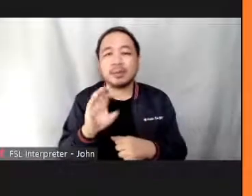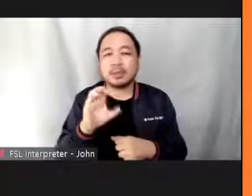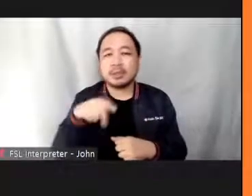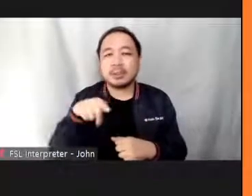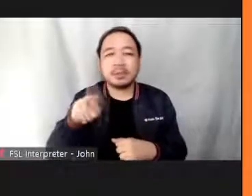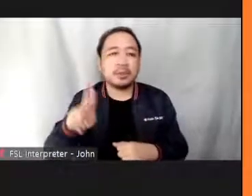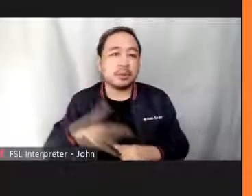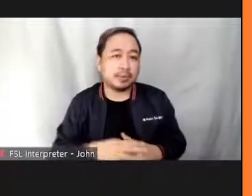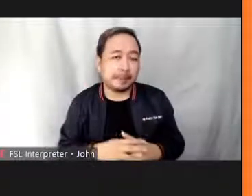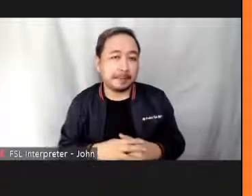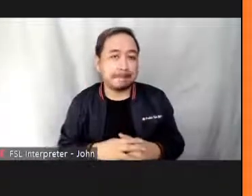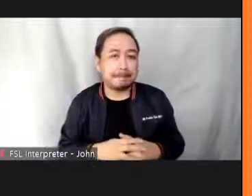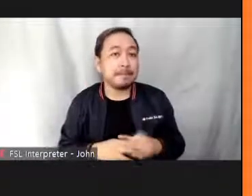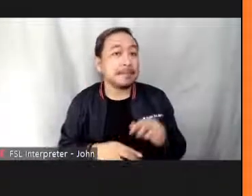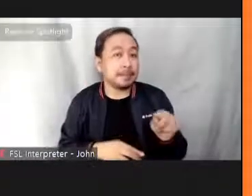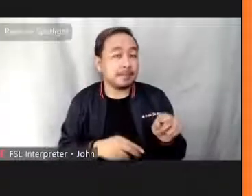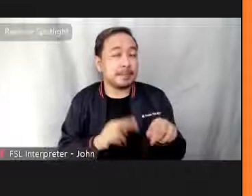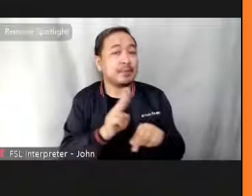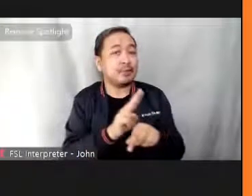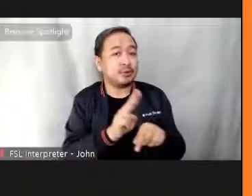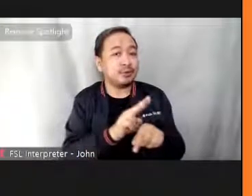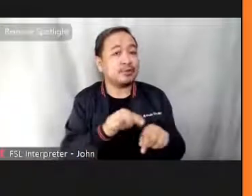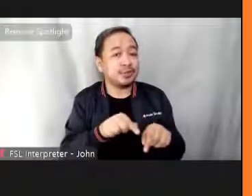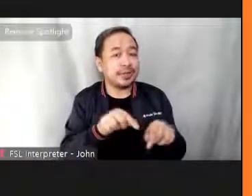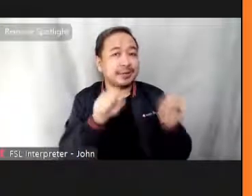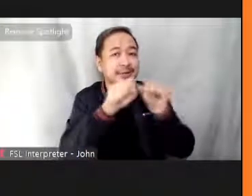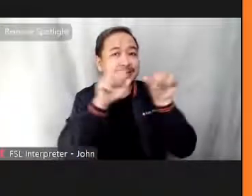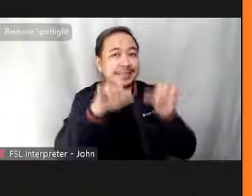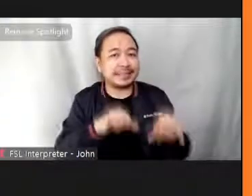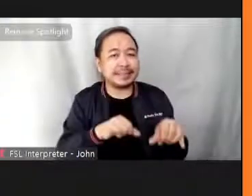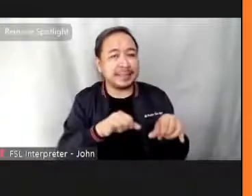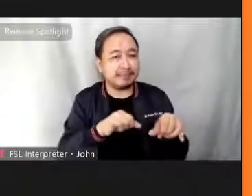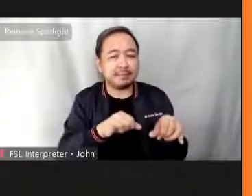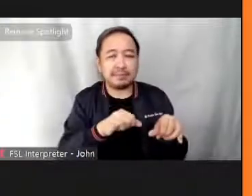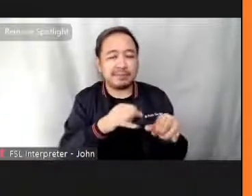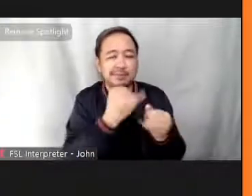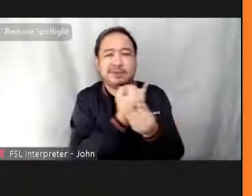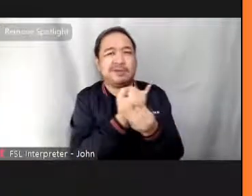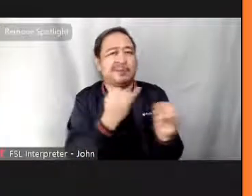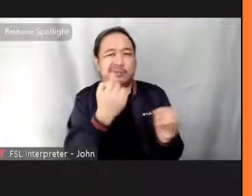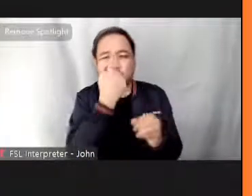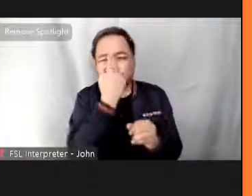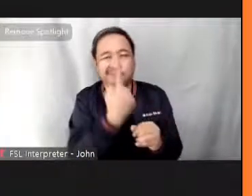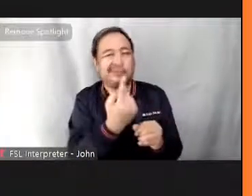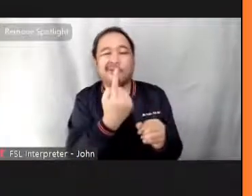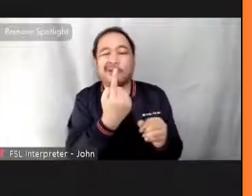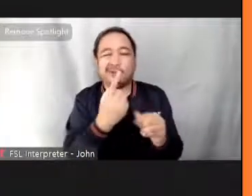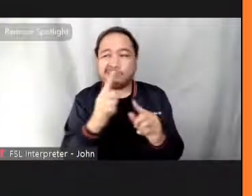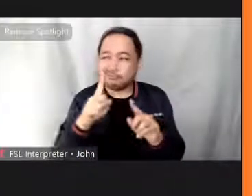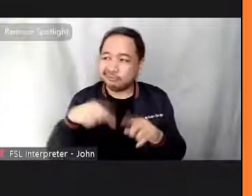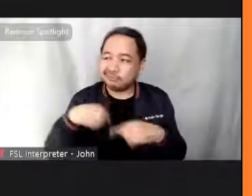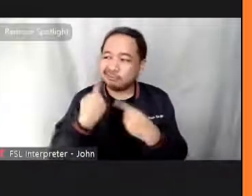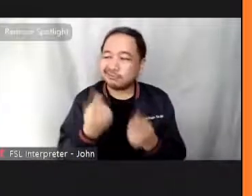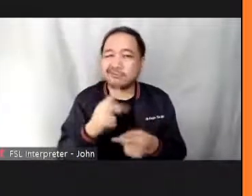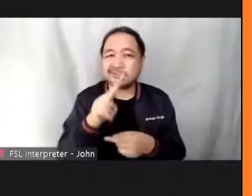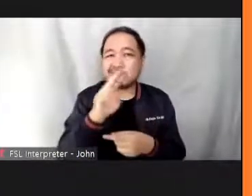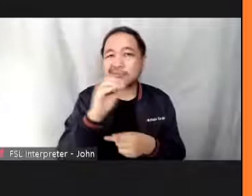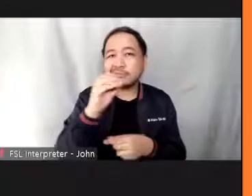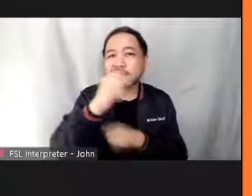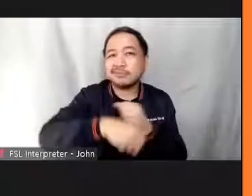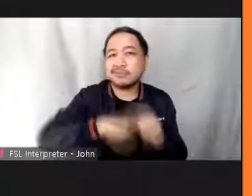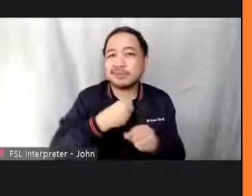natin itong standalone WCPMIS for almost 2 decades. But remember that this is